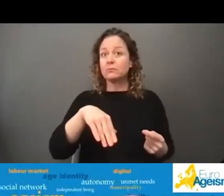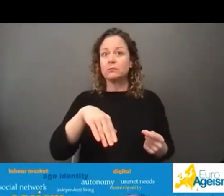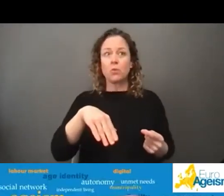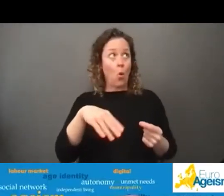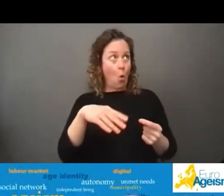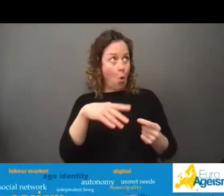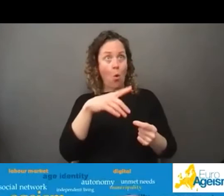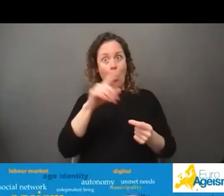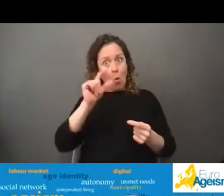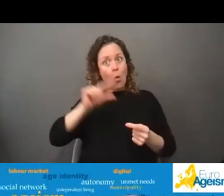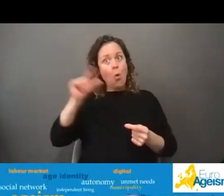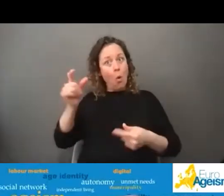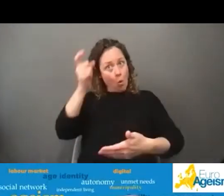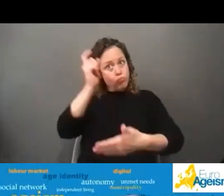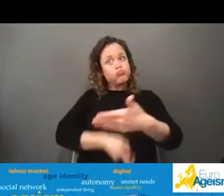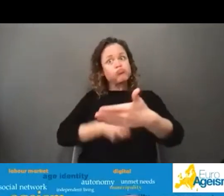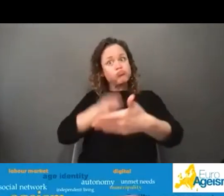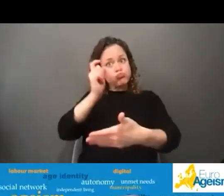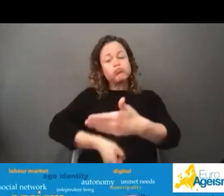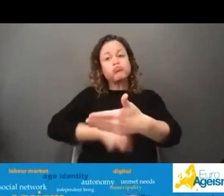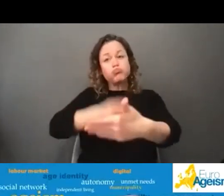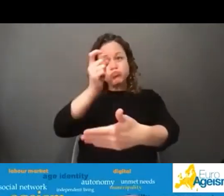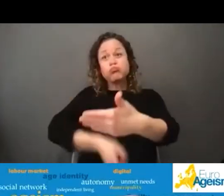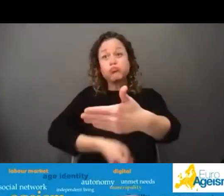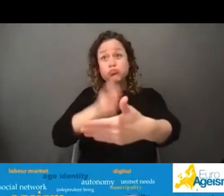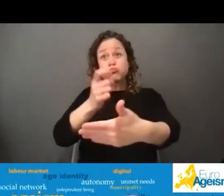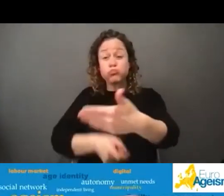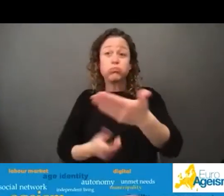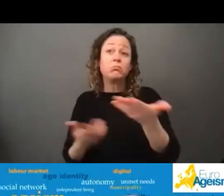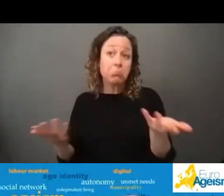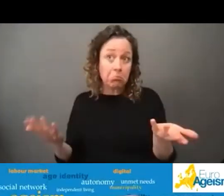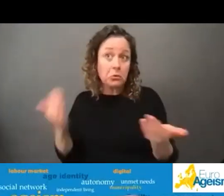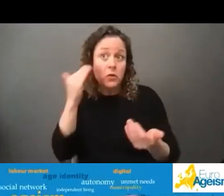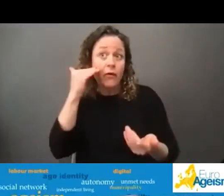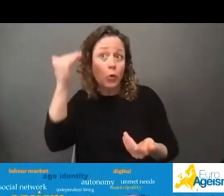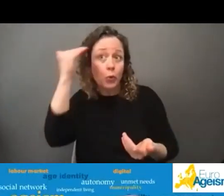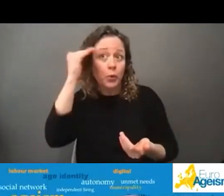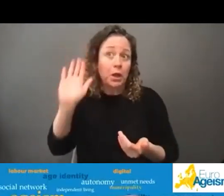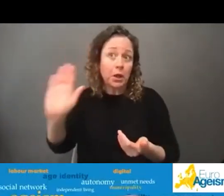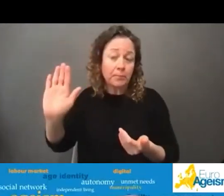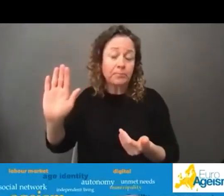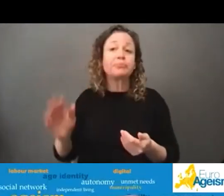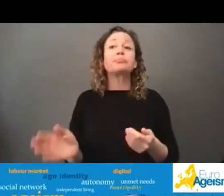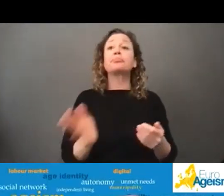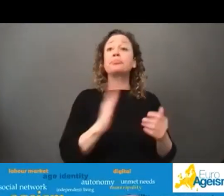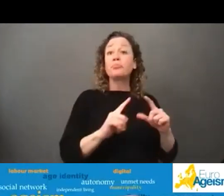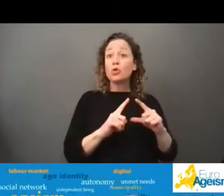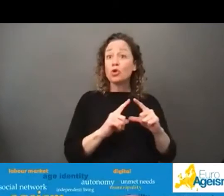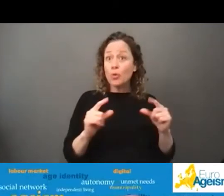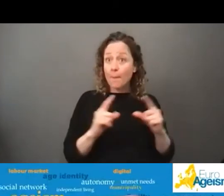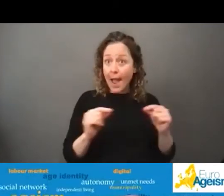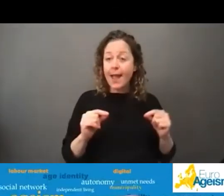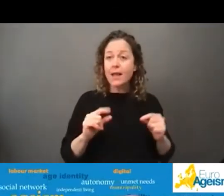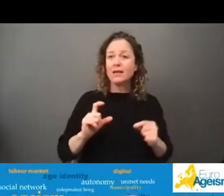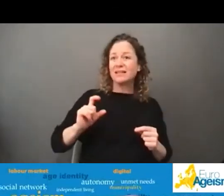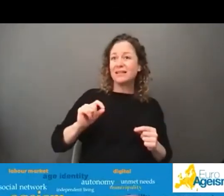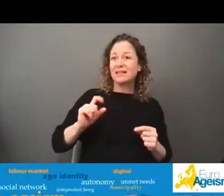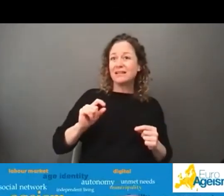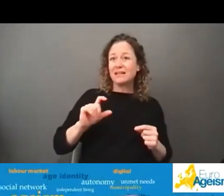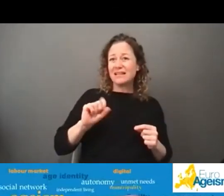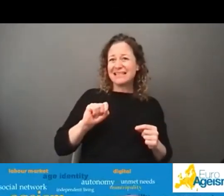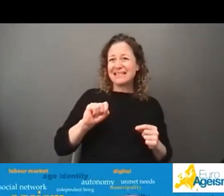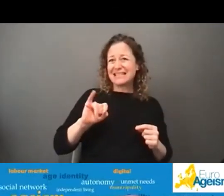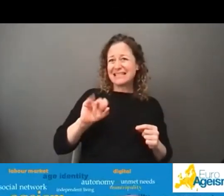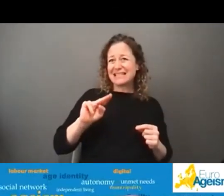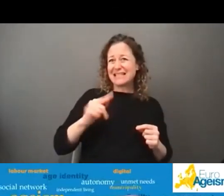the government will be enforced. So it's just one aspect. In Japan and Singapore, where the aging cohort,